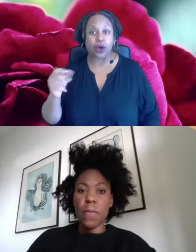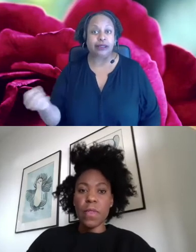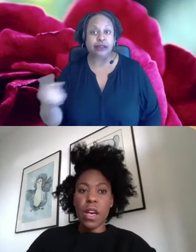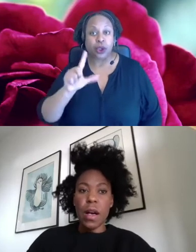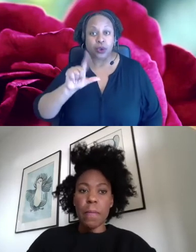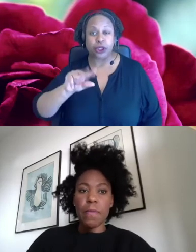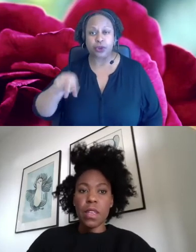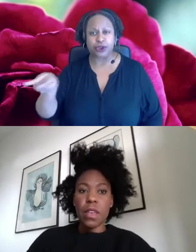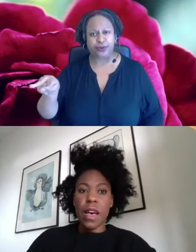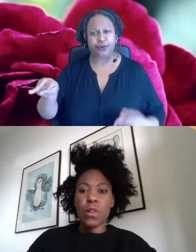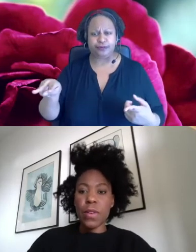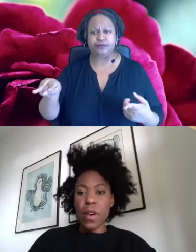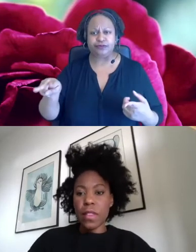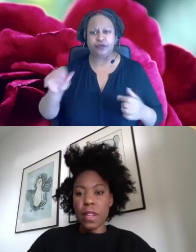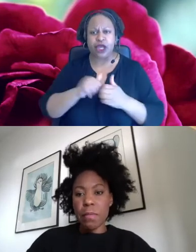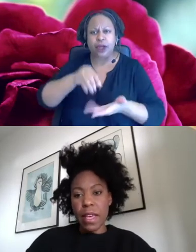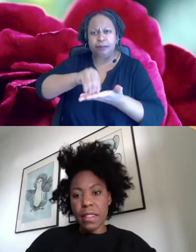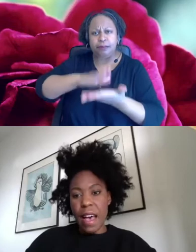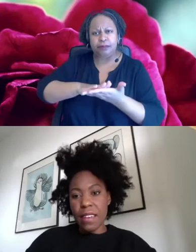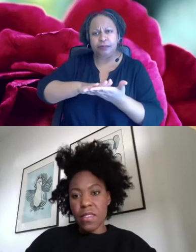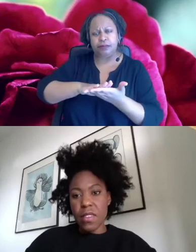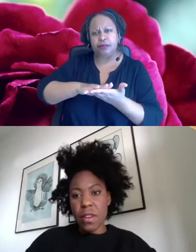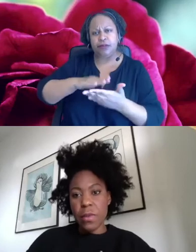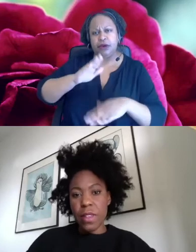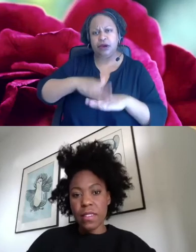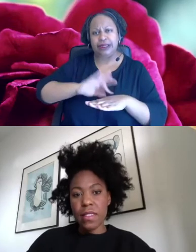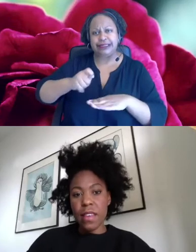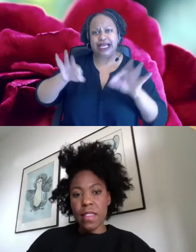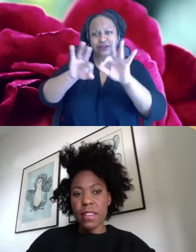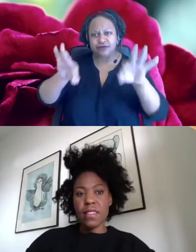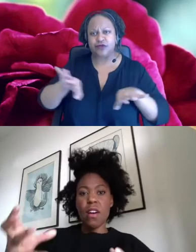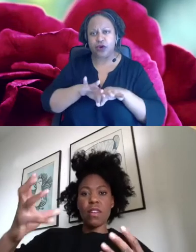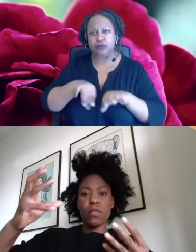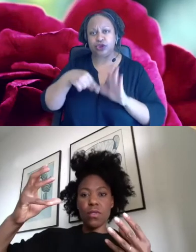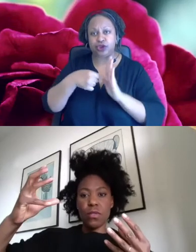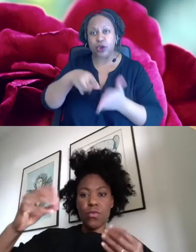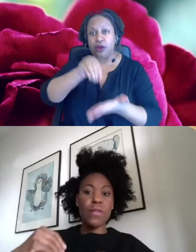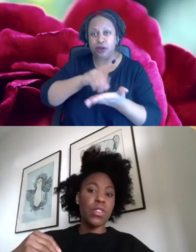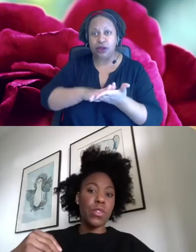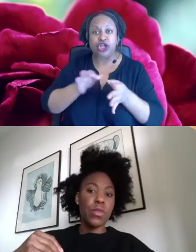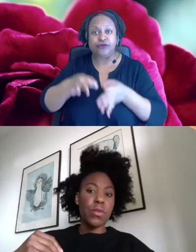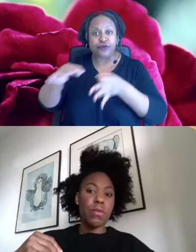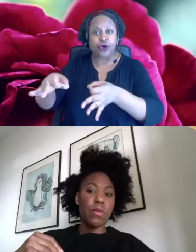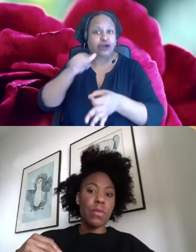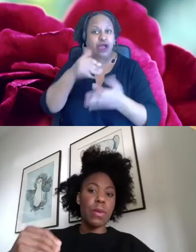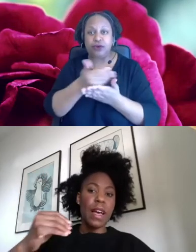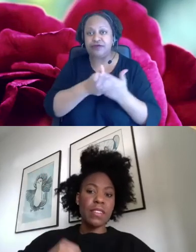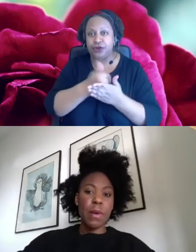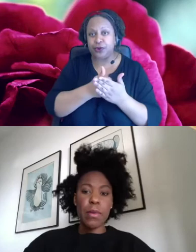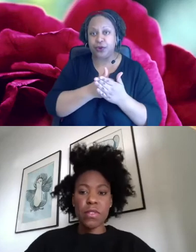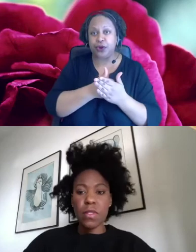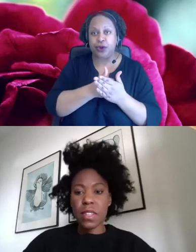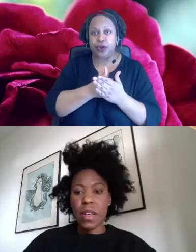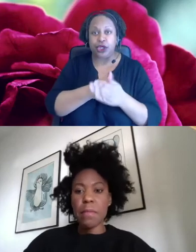2022. How do I file that in my taxes so that it reflects that it's not revenue that will be added to